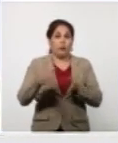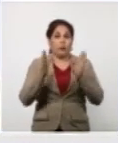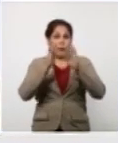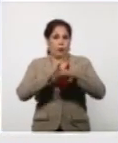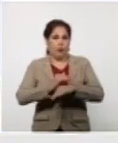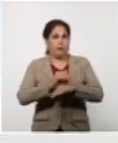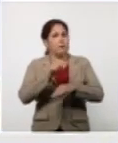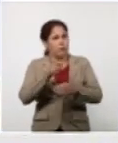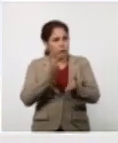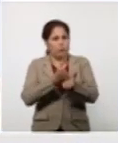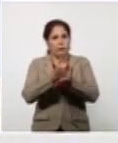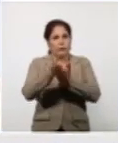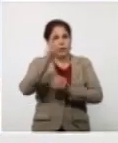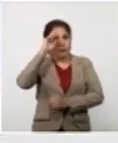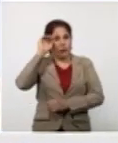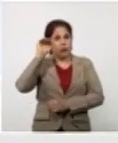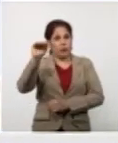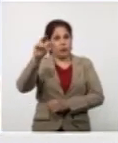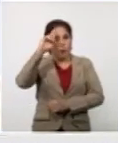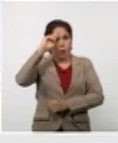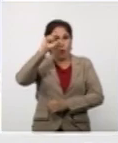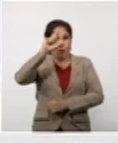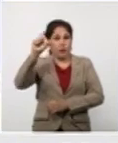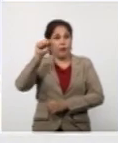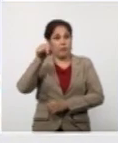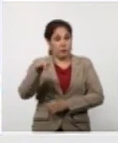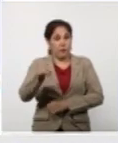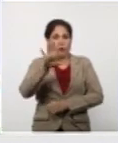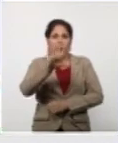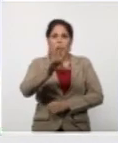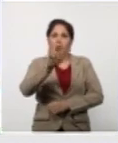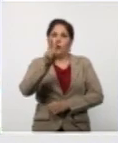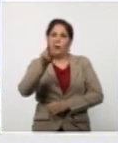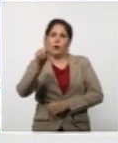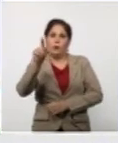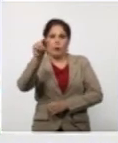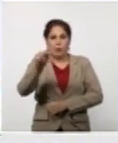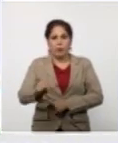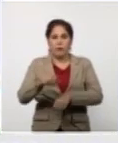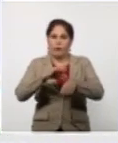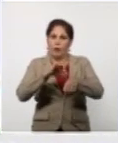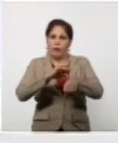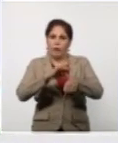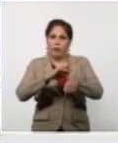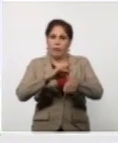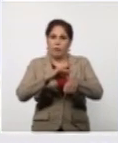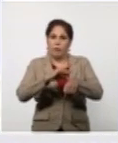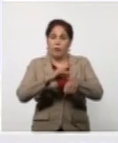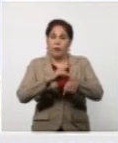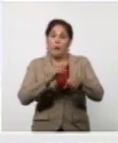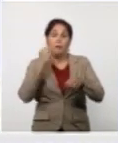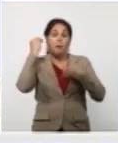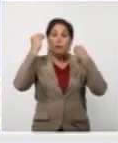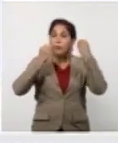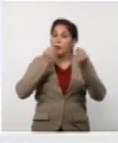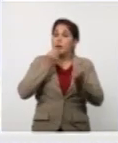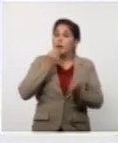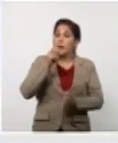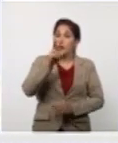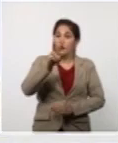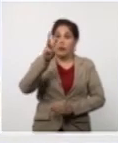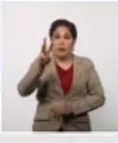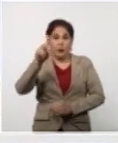the occurrence of deaths. There are 521 patients admitted in our